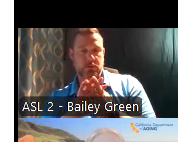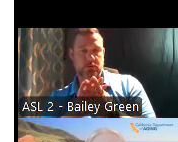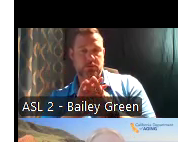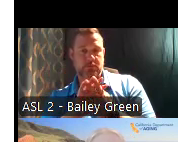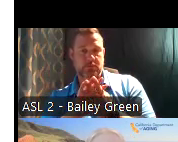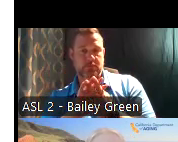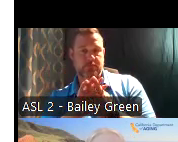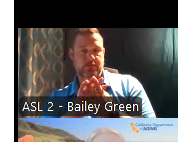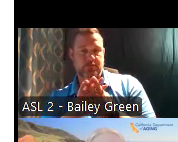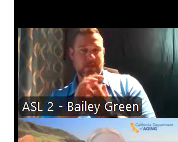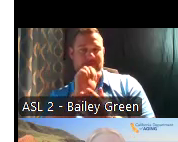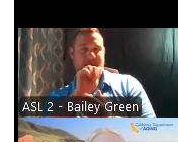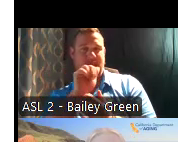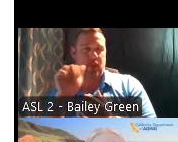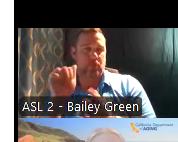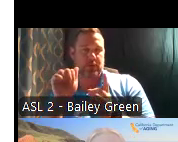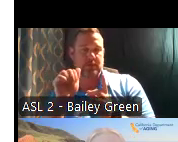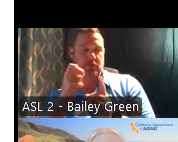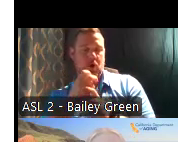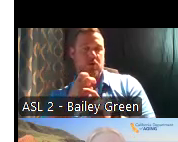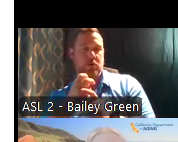sorry, the acronyms are still hard for me, but